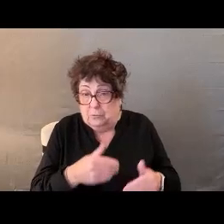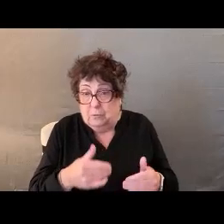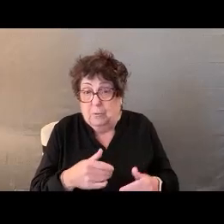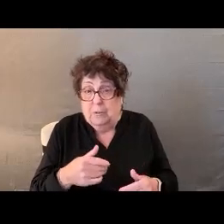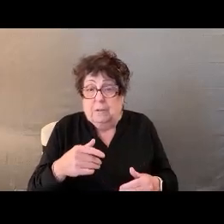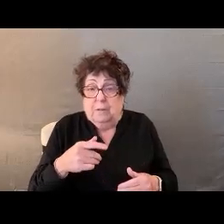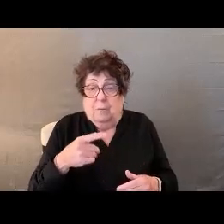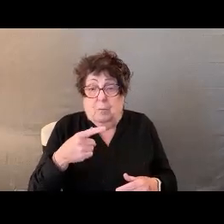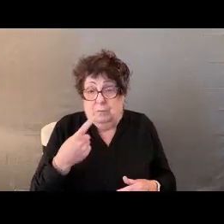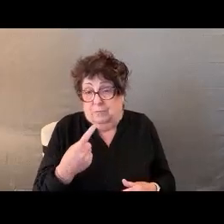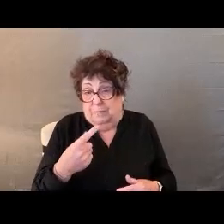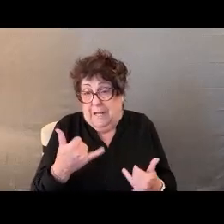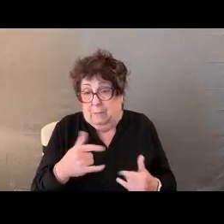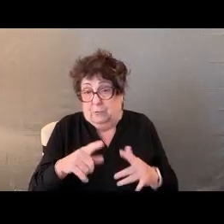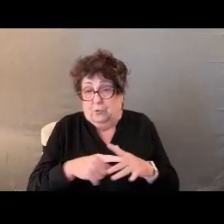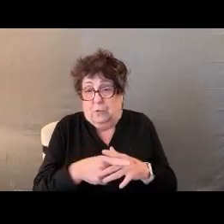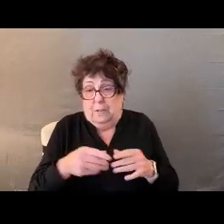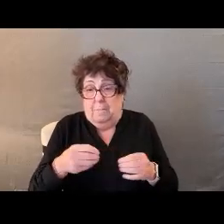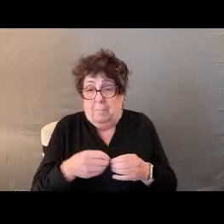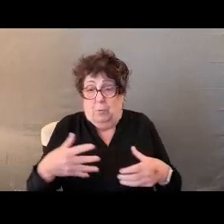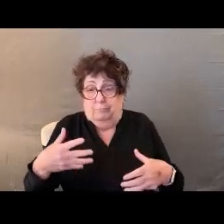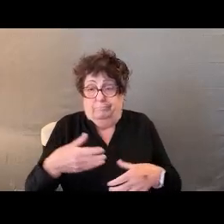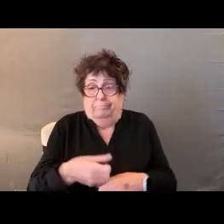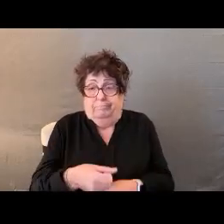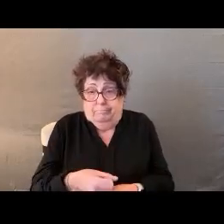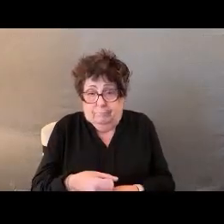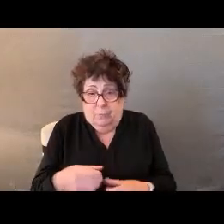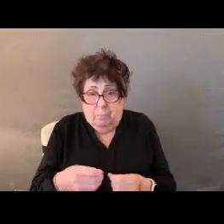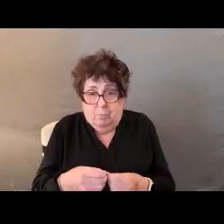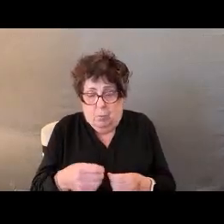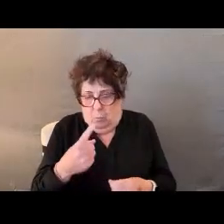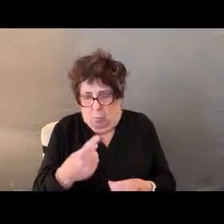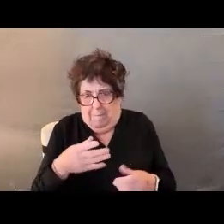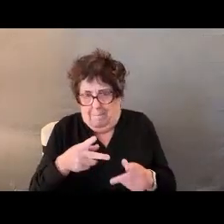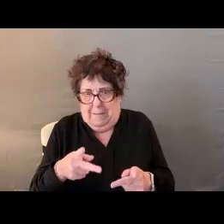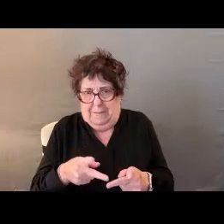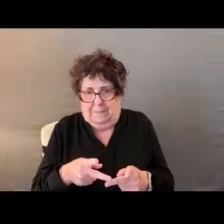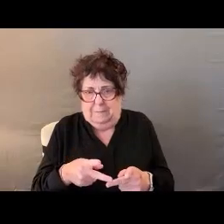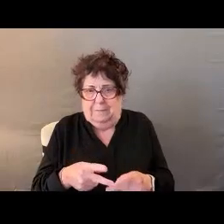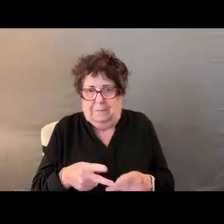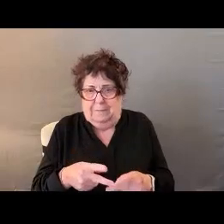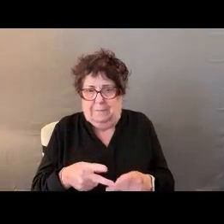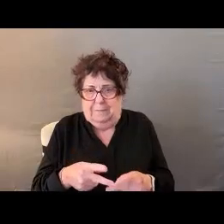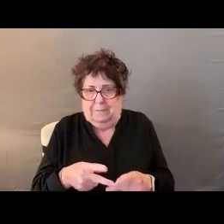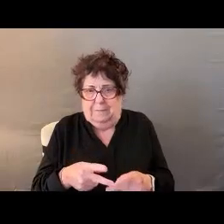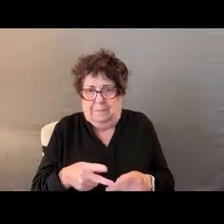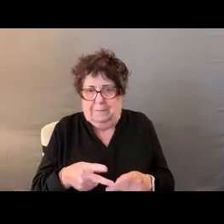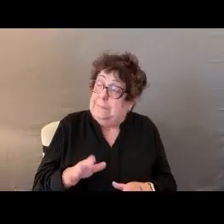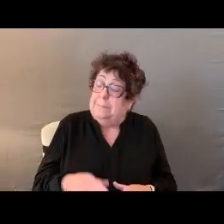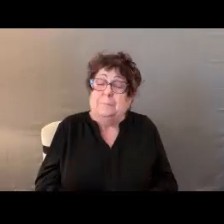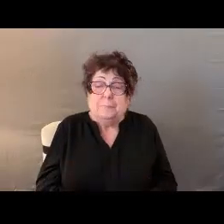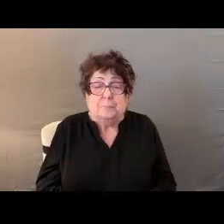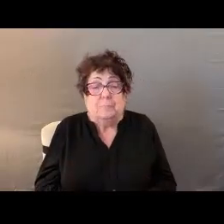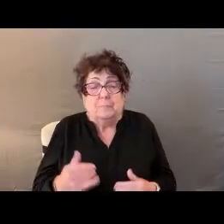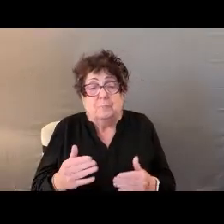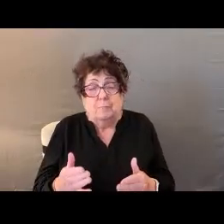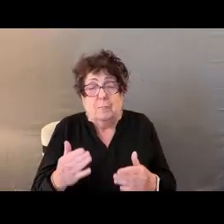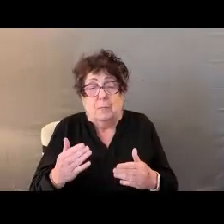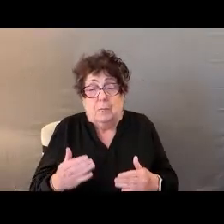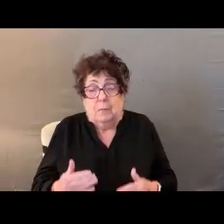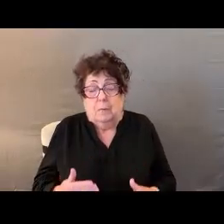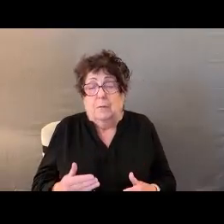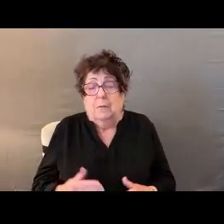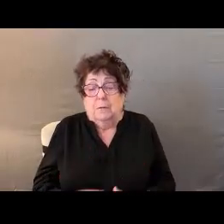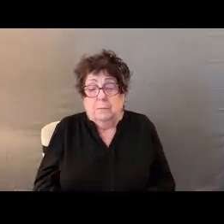really looking forward to all of that. Excellent. Yep. All right, we can move on to the next